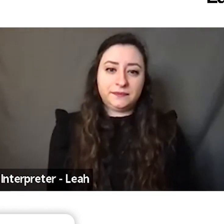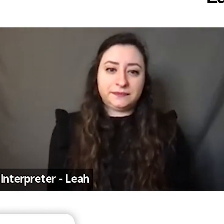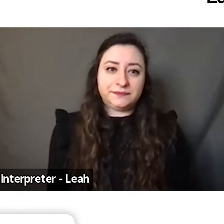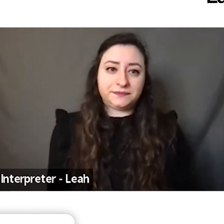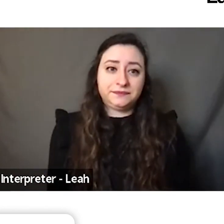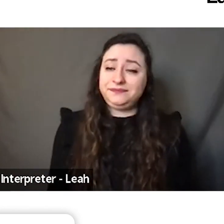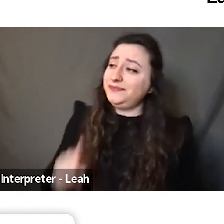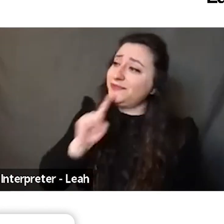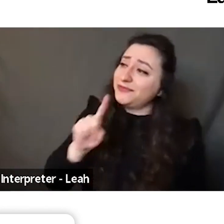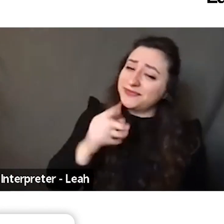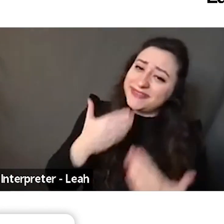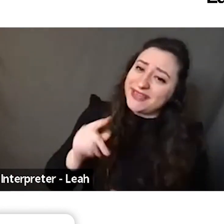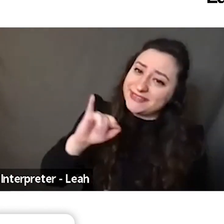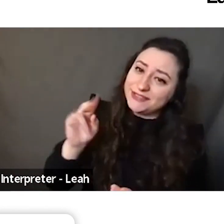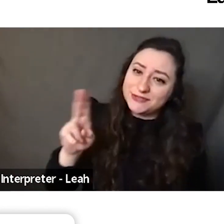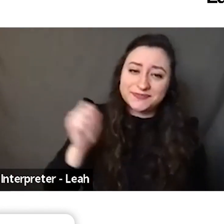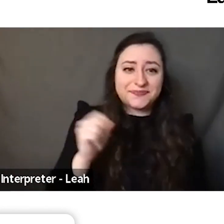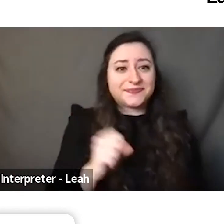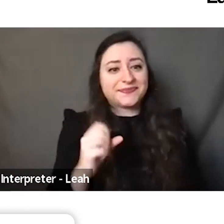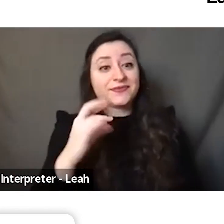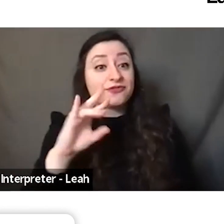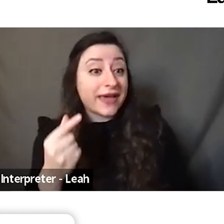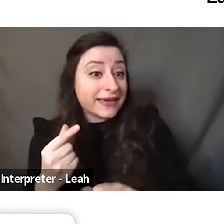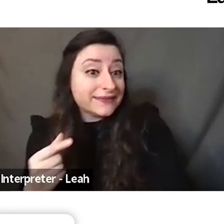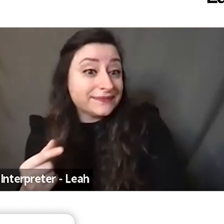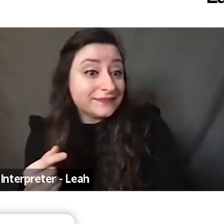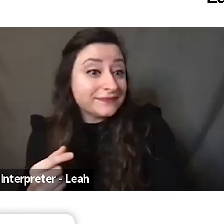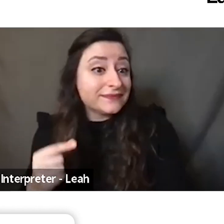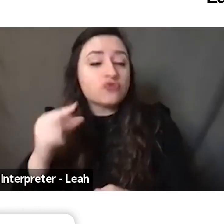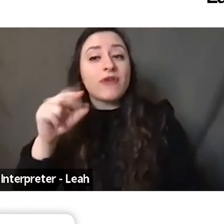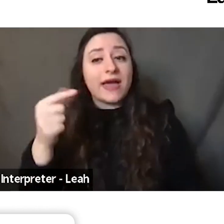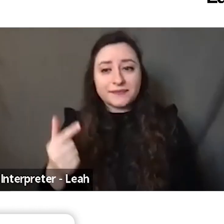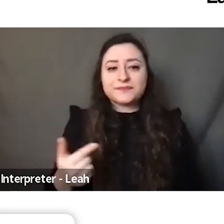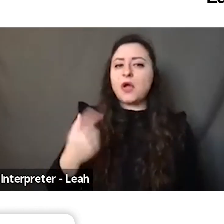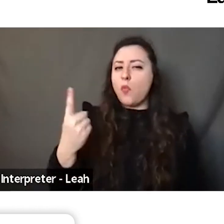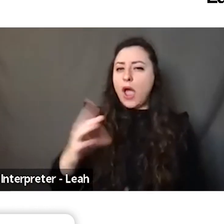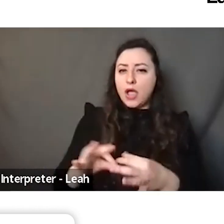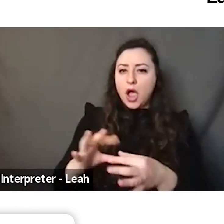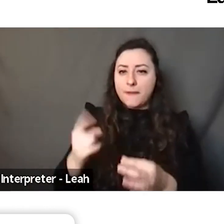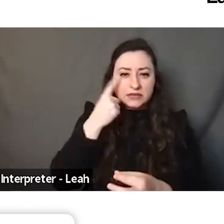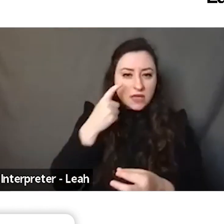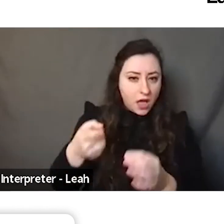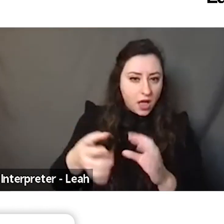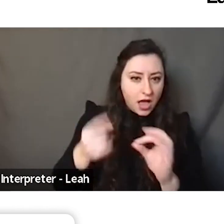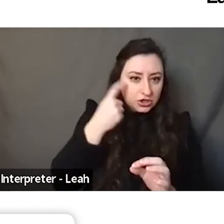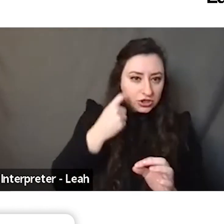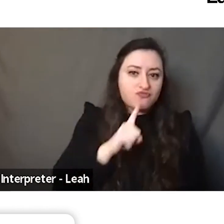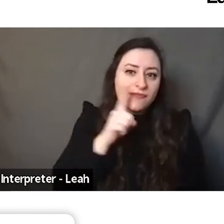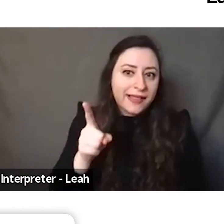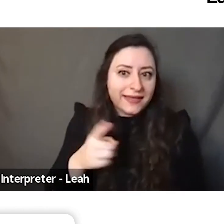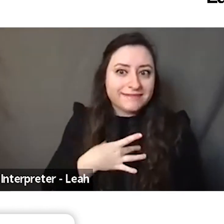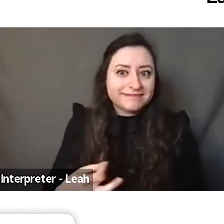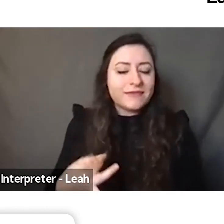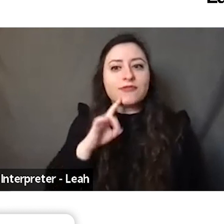That's true. Thank you, Teju. Thank you, Craig. I would like to just read out one of the comments that somebody left, which I just really liked. It